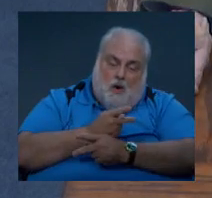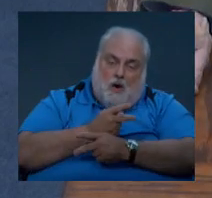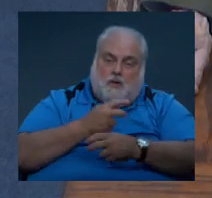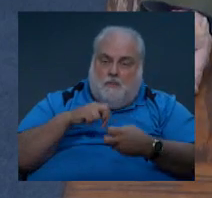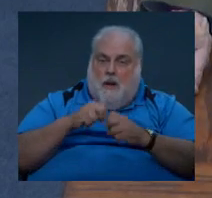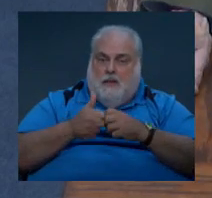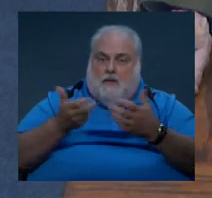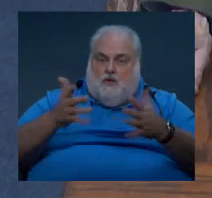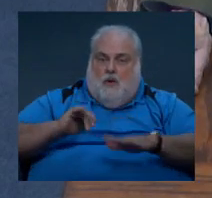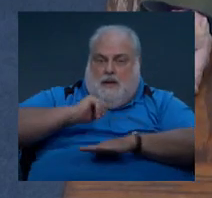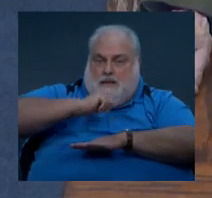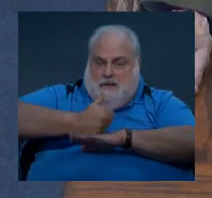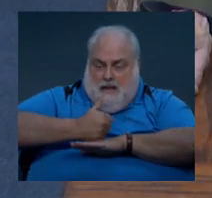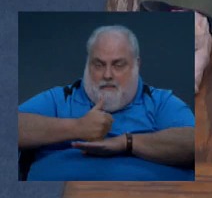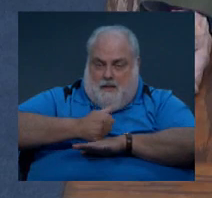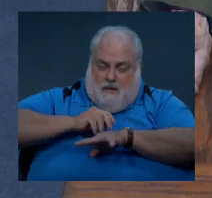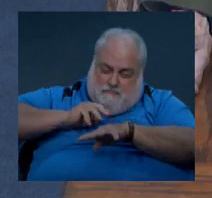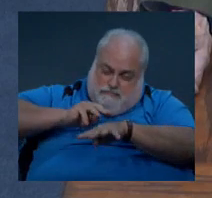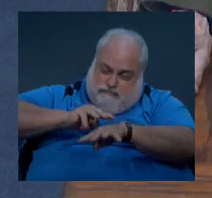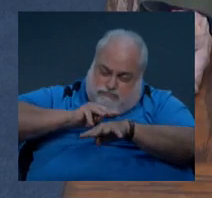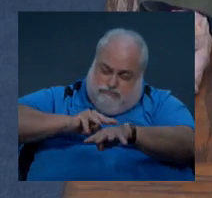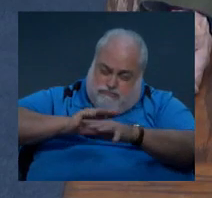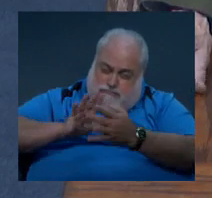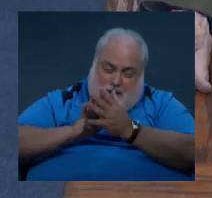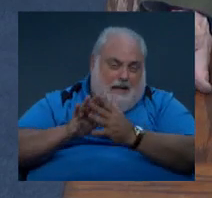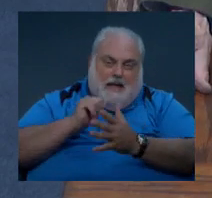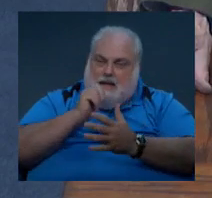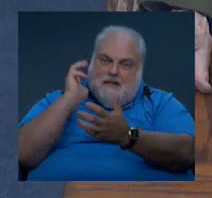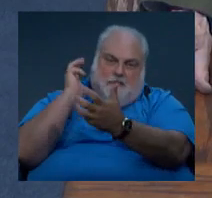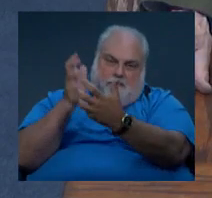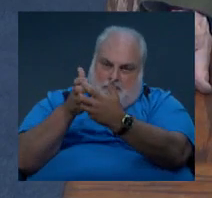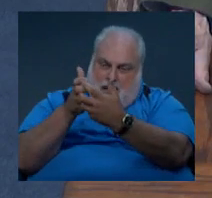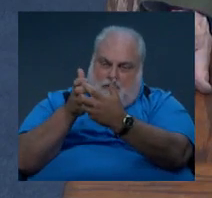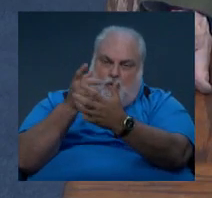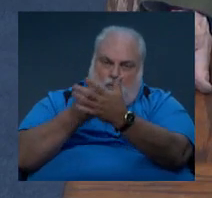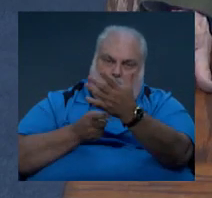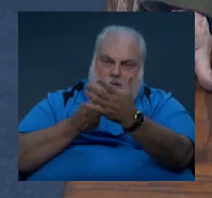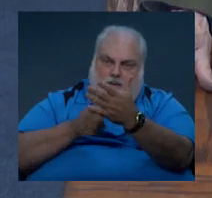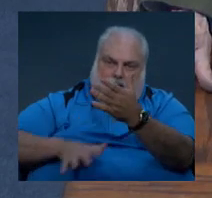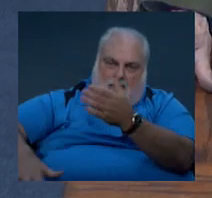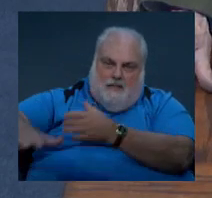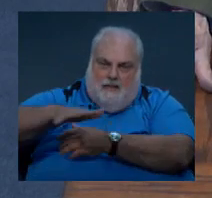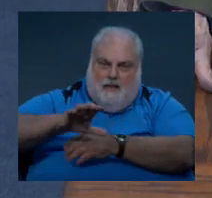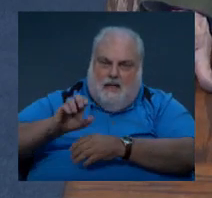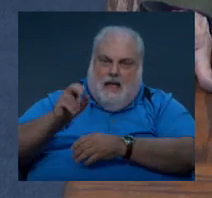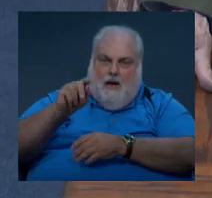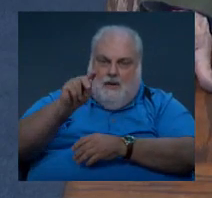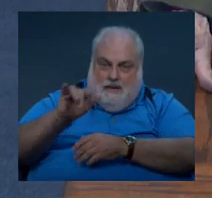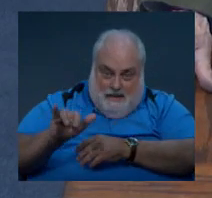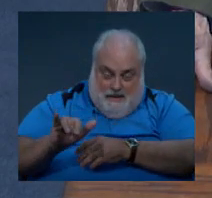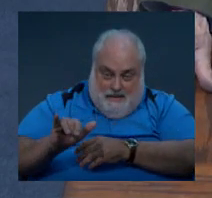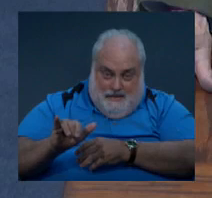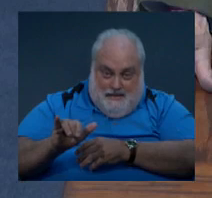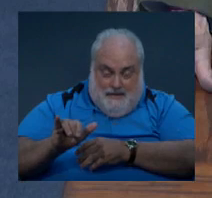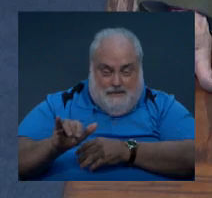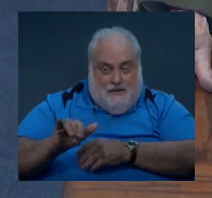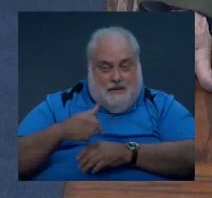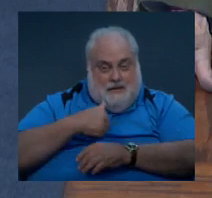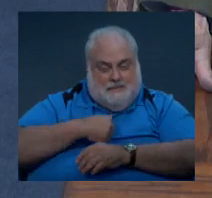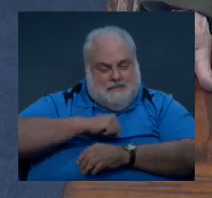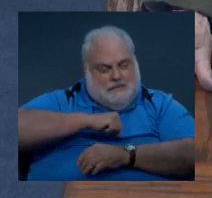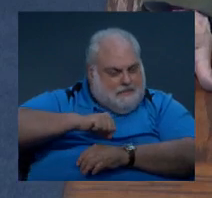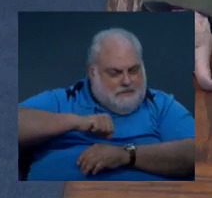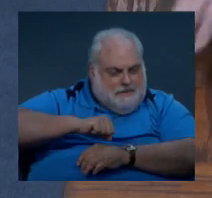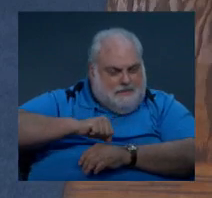problem, and it's so inconsistent with what we have out in the county. So